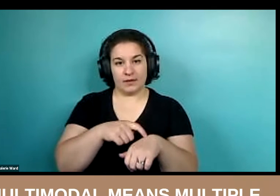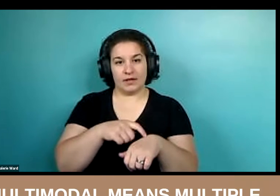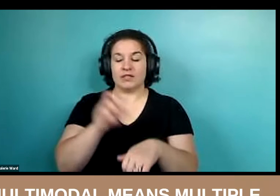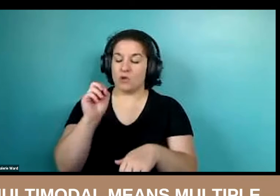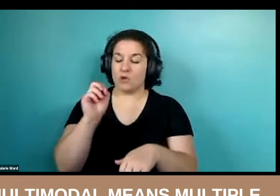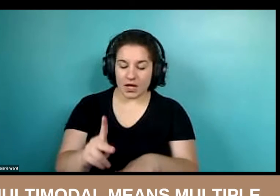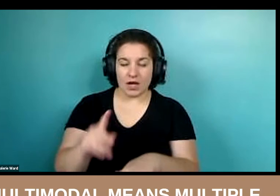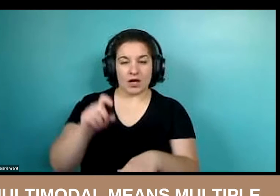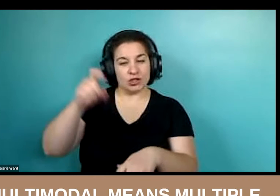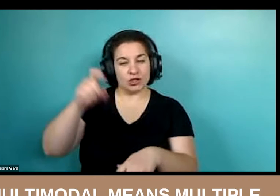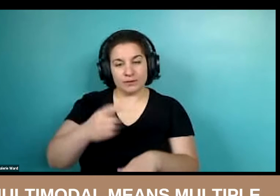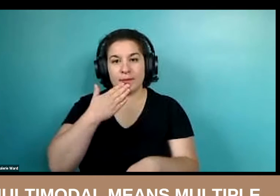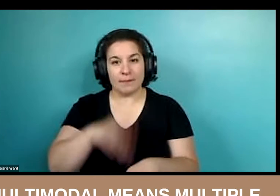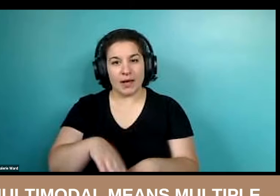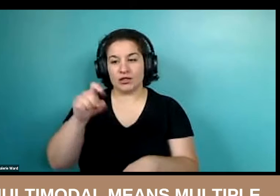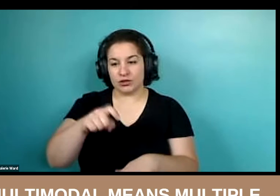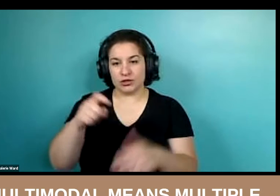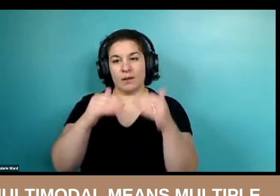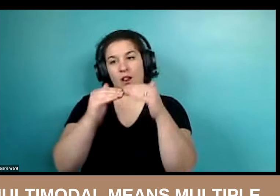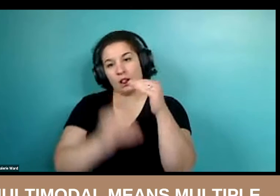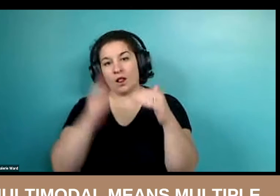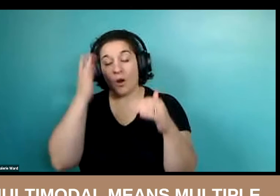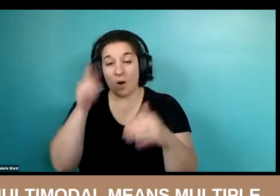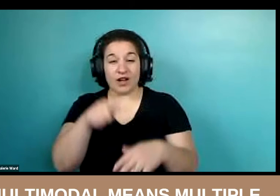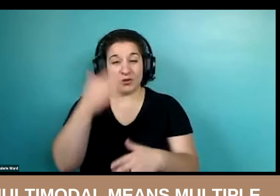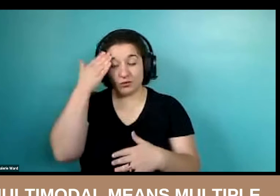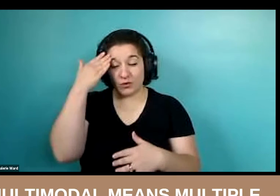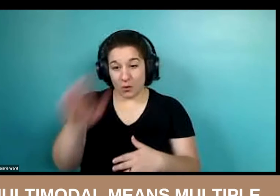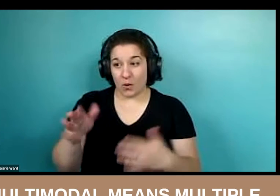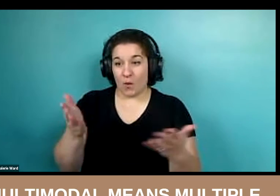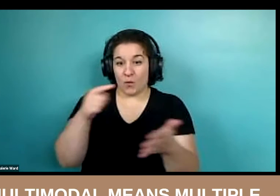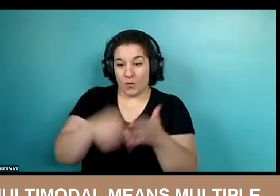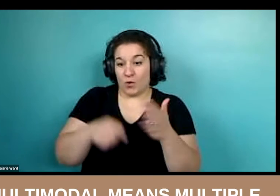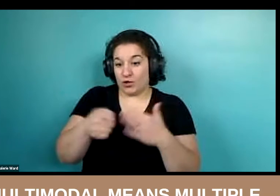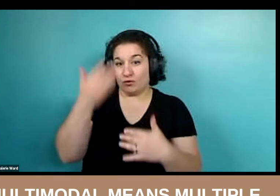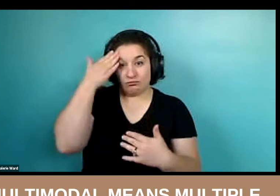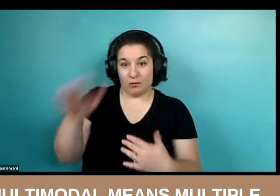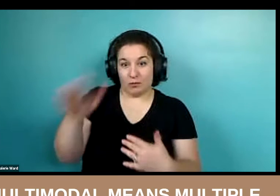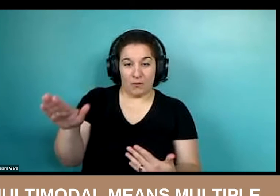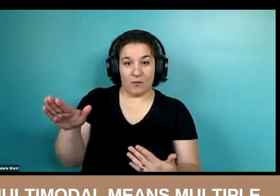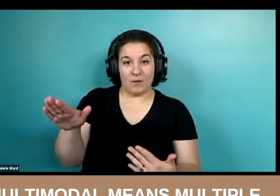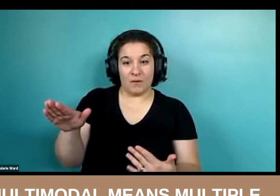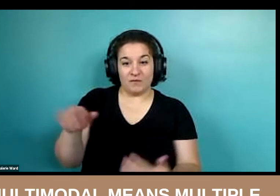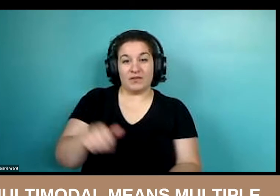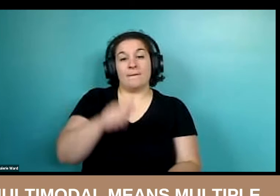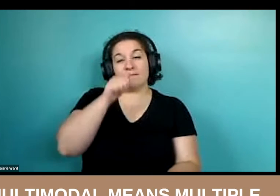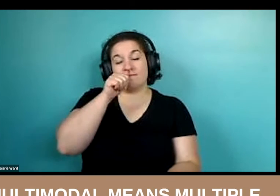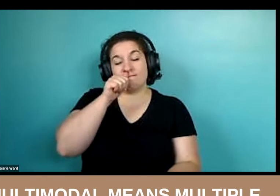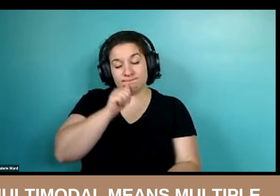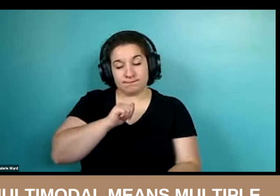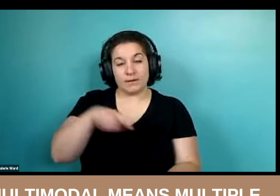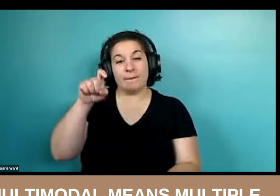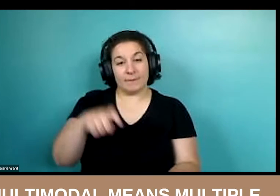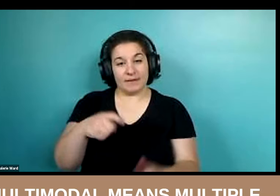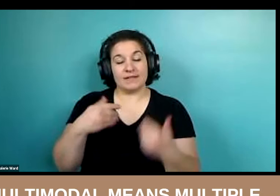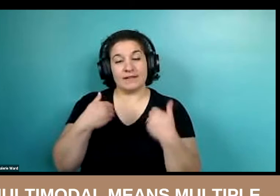be kind of inferior because you don't know what you don't know. So patience, it's a virtue. It really is, especially as an